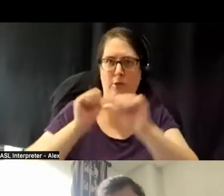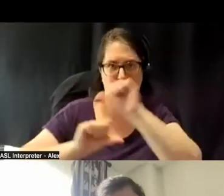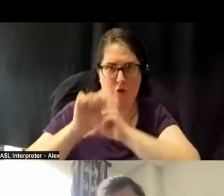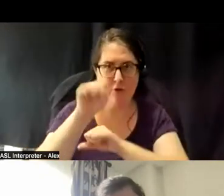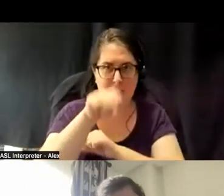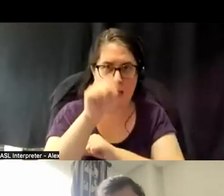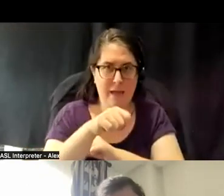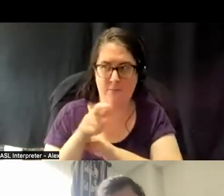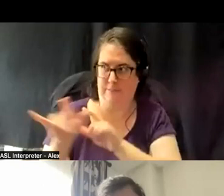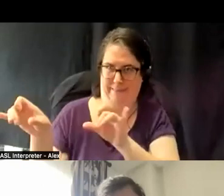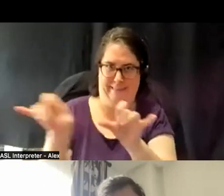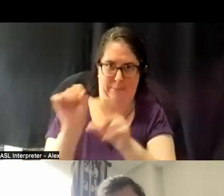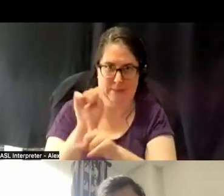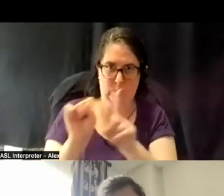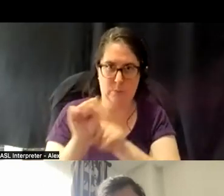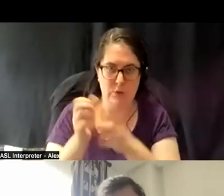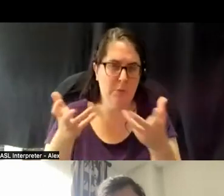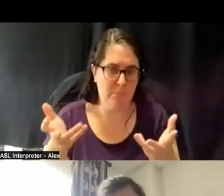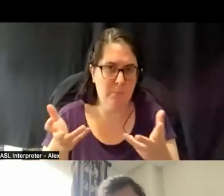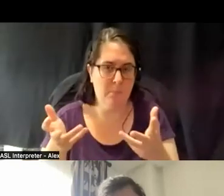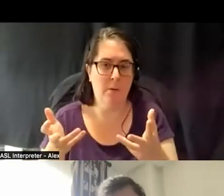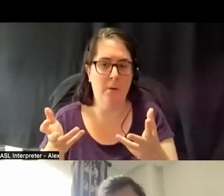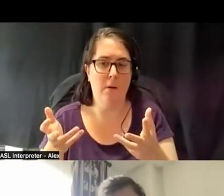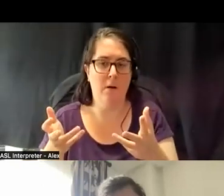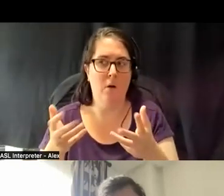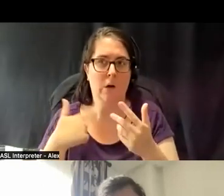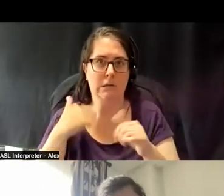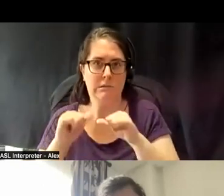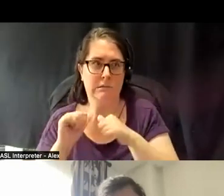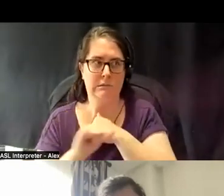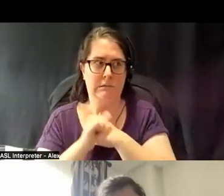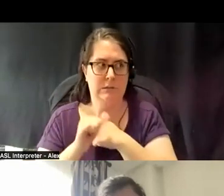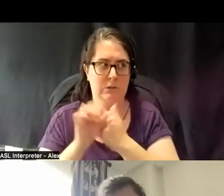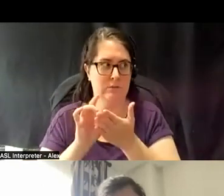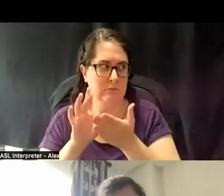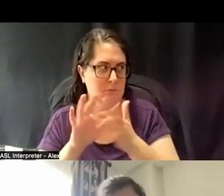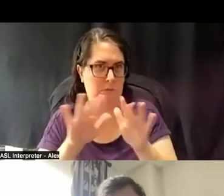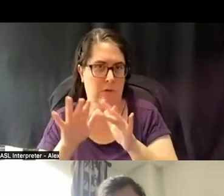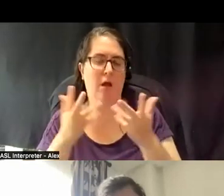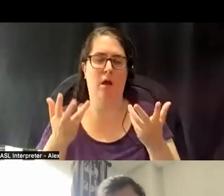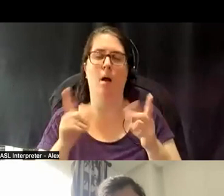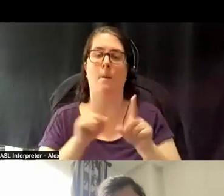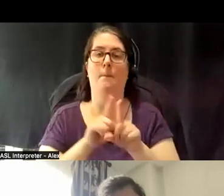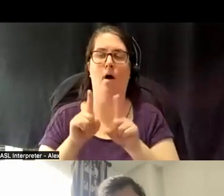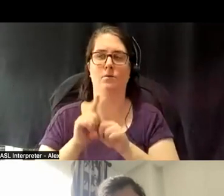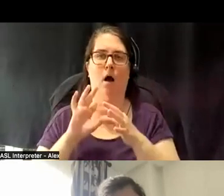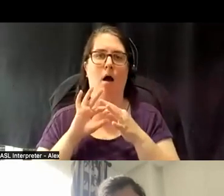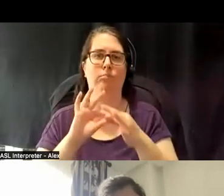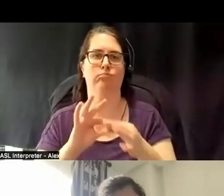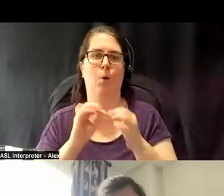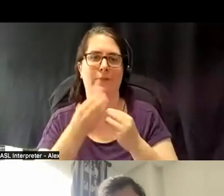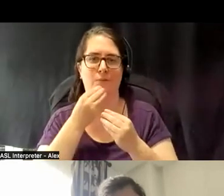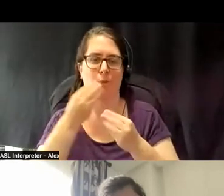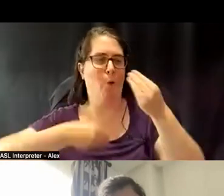with folks who are in your same situation, with dealing with precarious immigration status, but you're also making the connection of sharing a